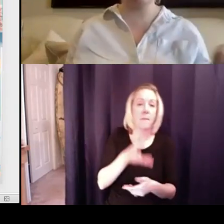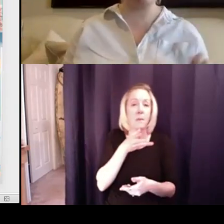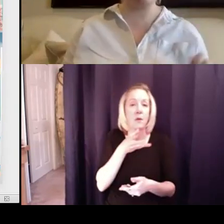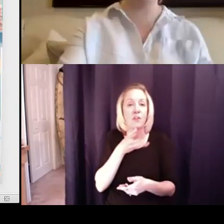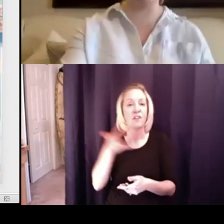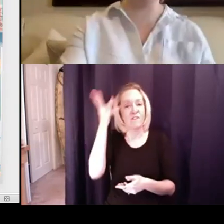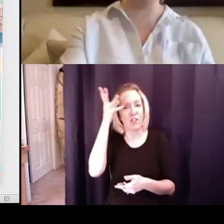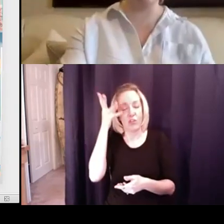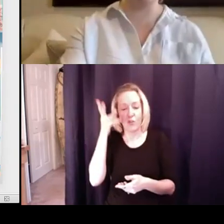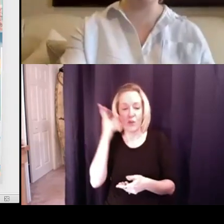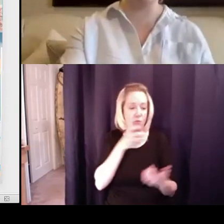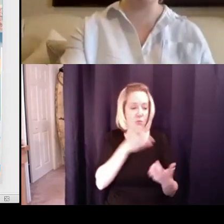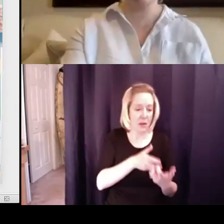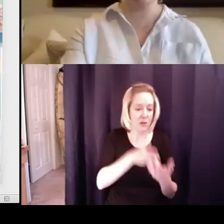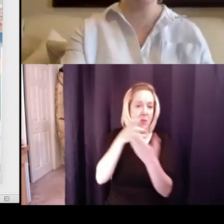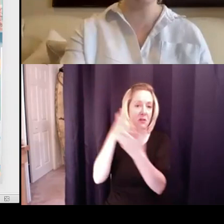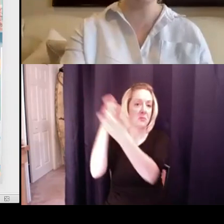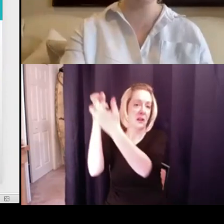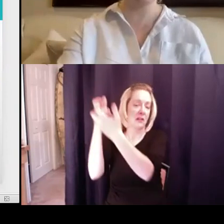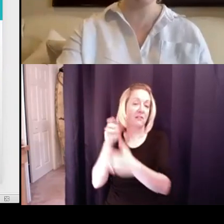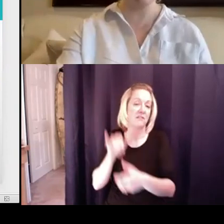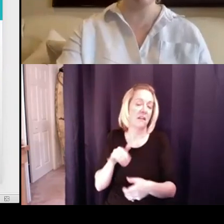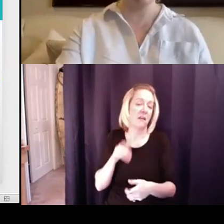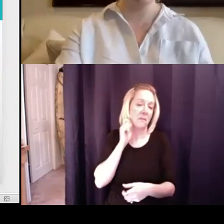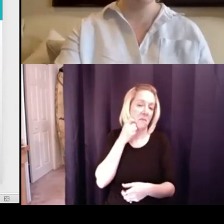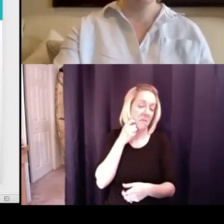and retelling the story was a fun experience.